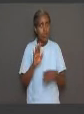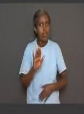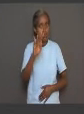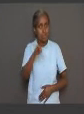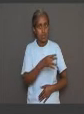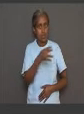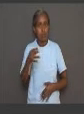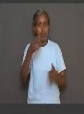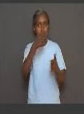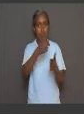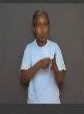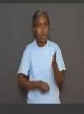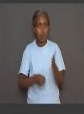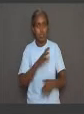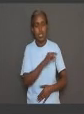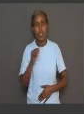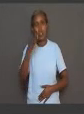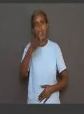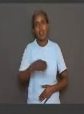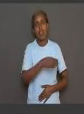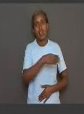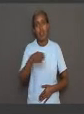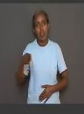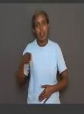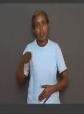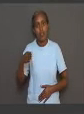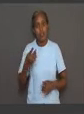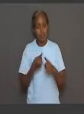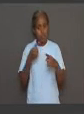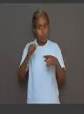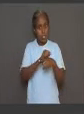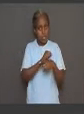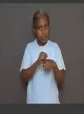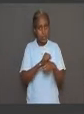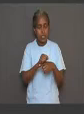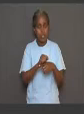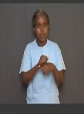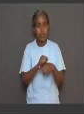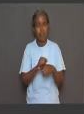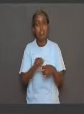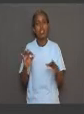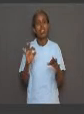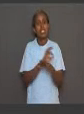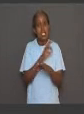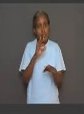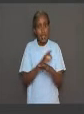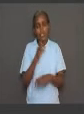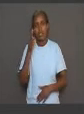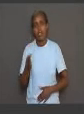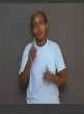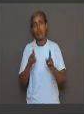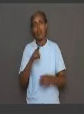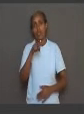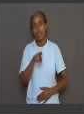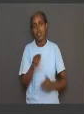of values and graph from the activity. For the function f of